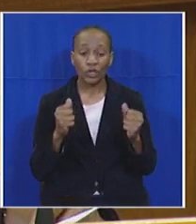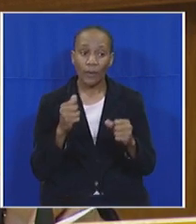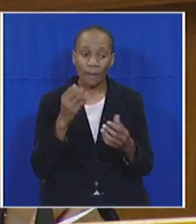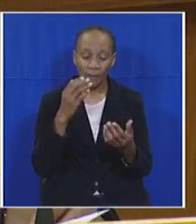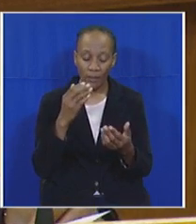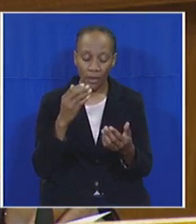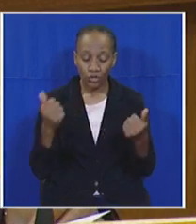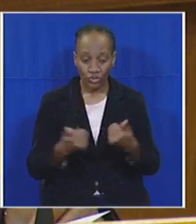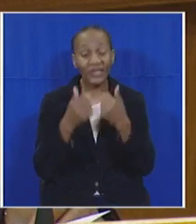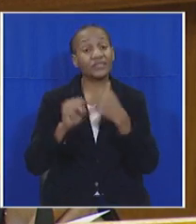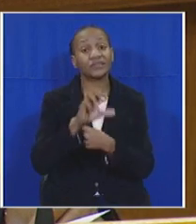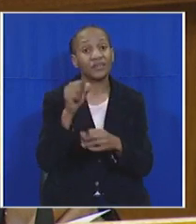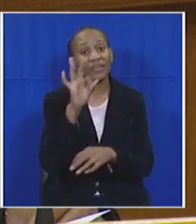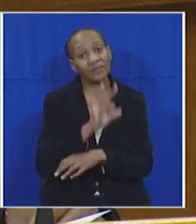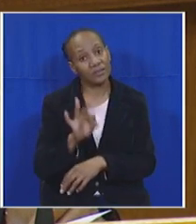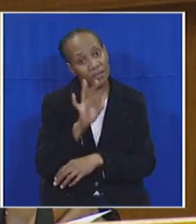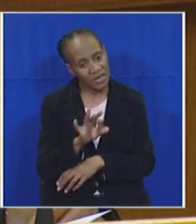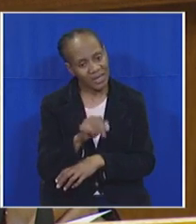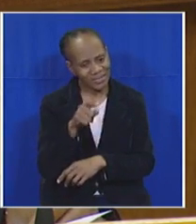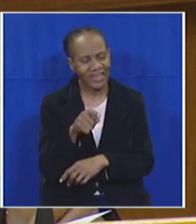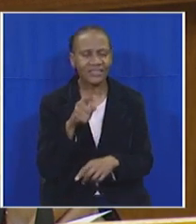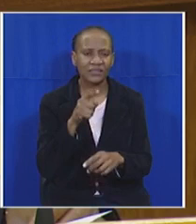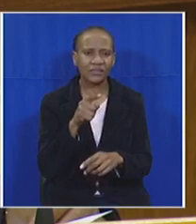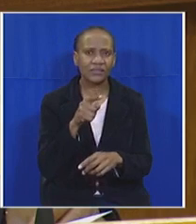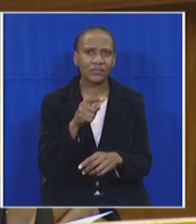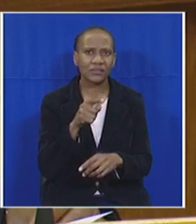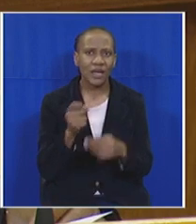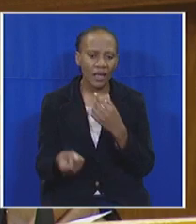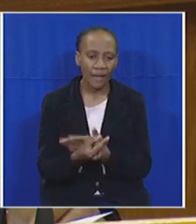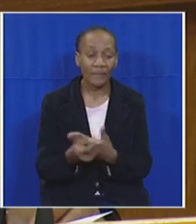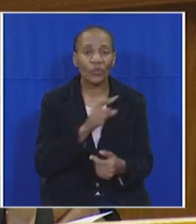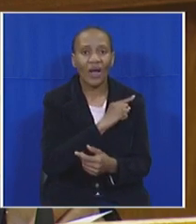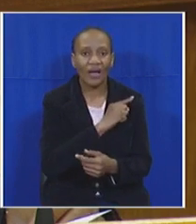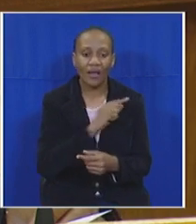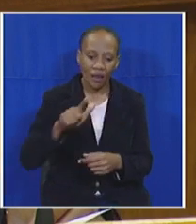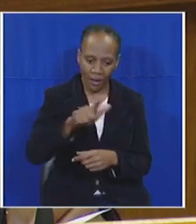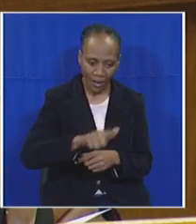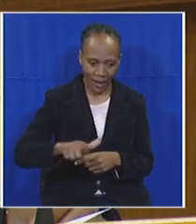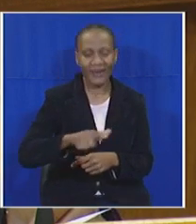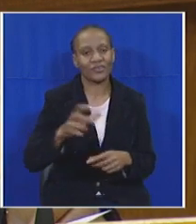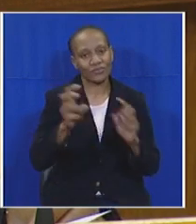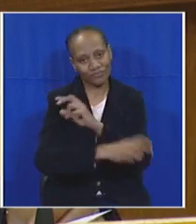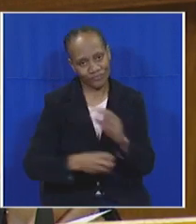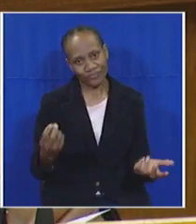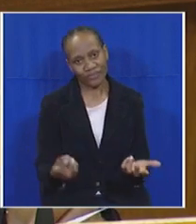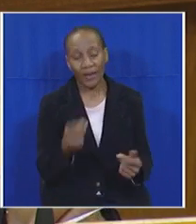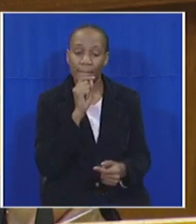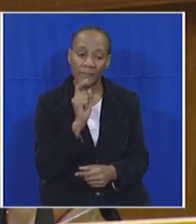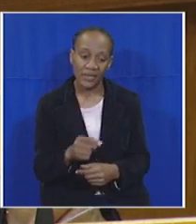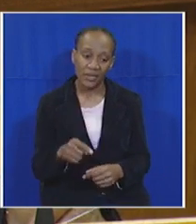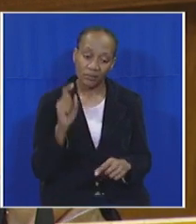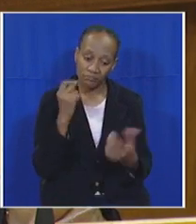poverty, unemployment, and inequality is a direct result of land dispossession, which constitutes the means of